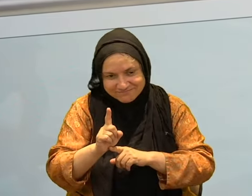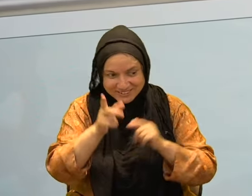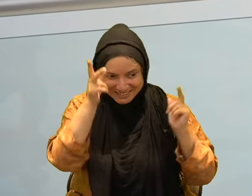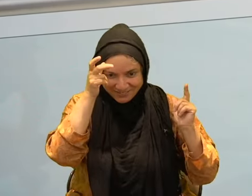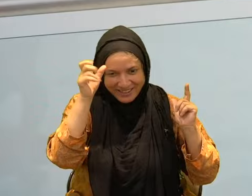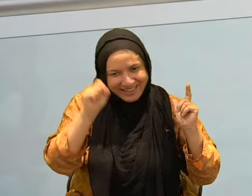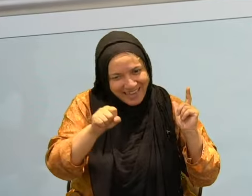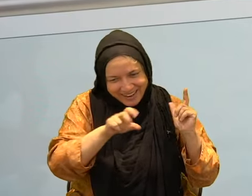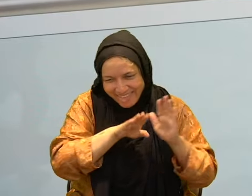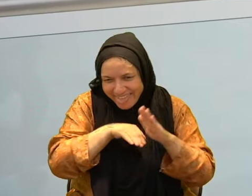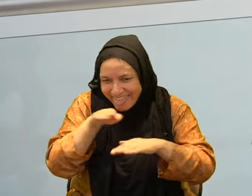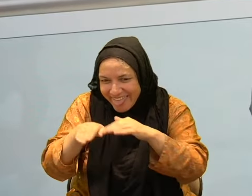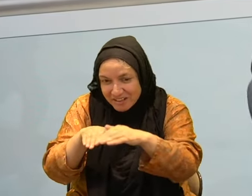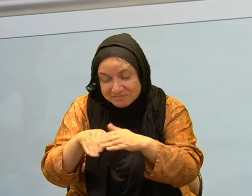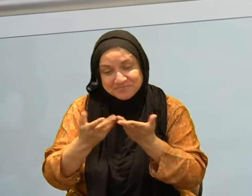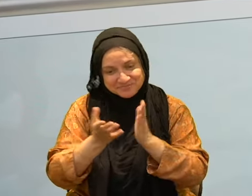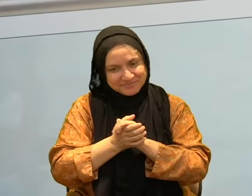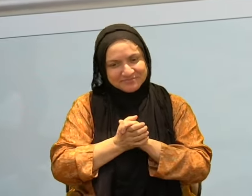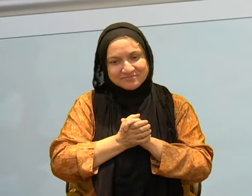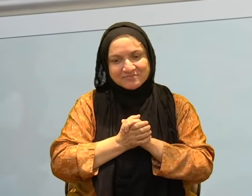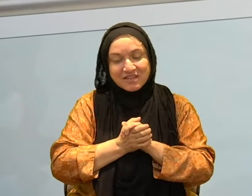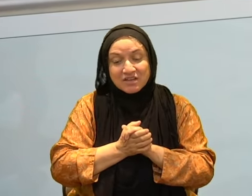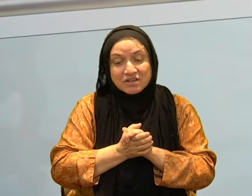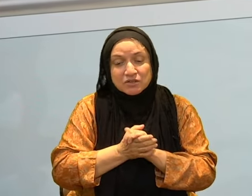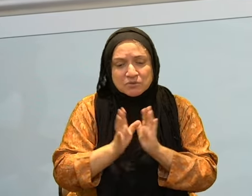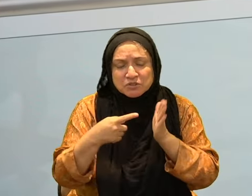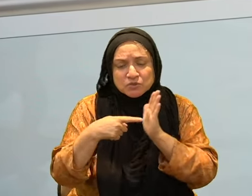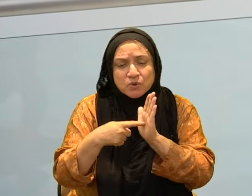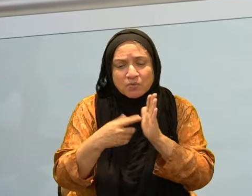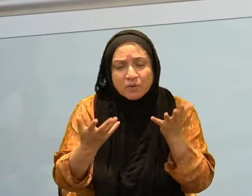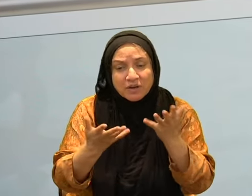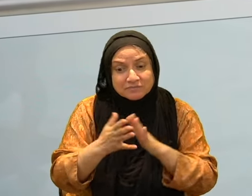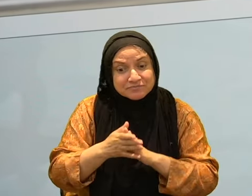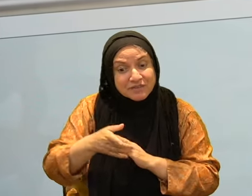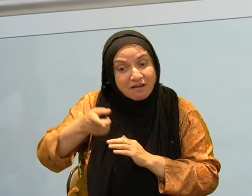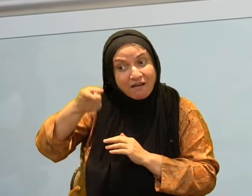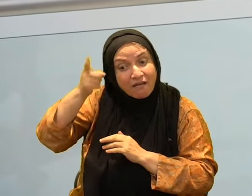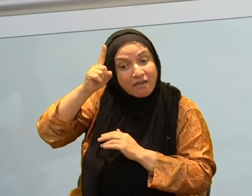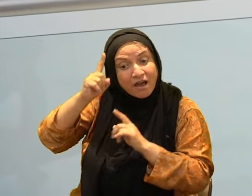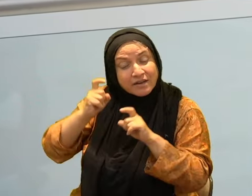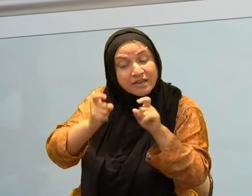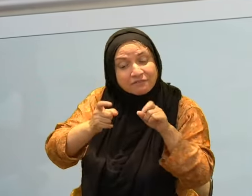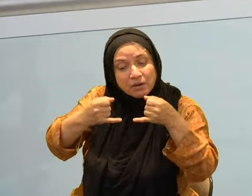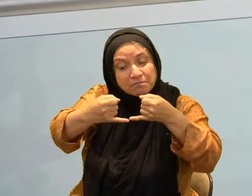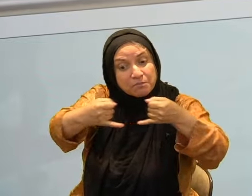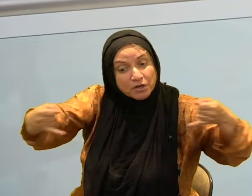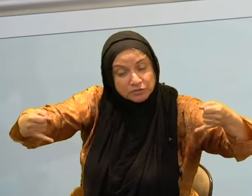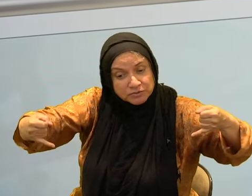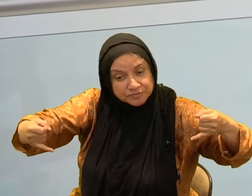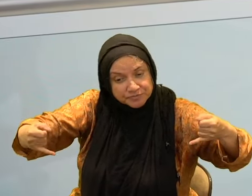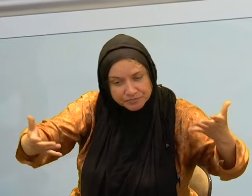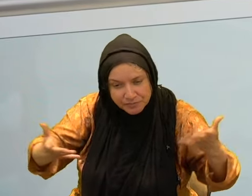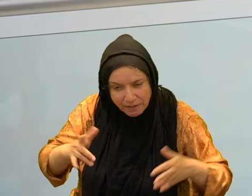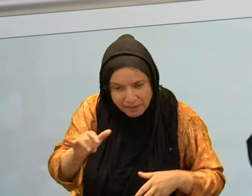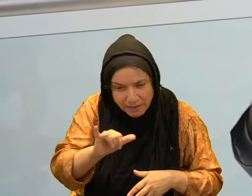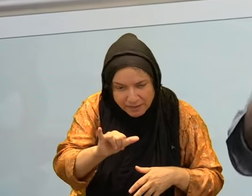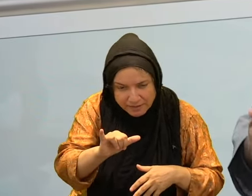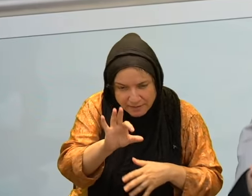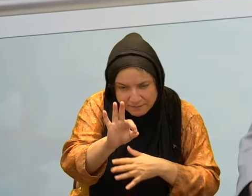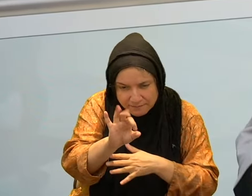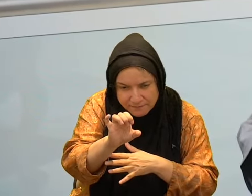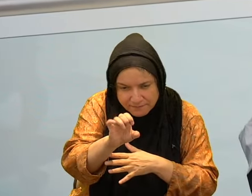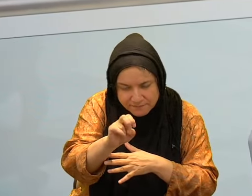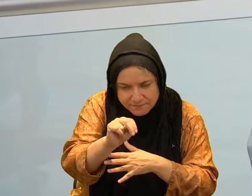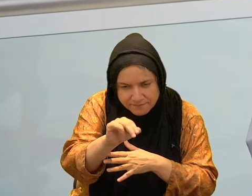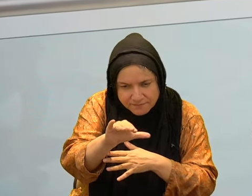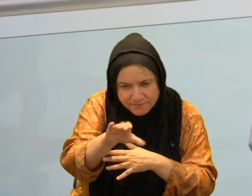boundary, the sirens are going off. It doesn't matter if you're close to the fence or you're far from